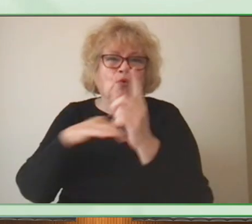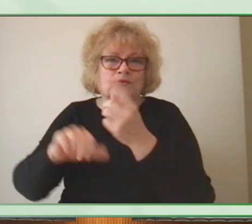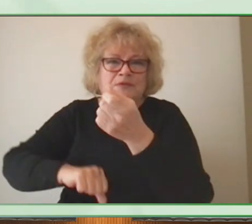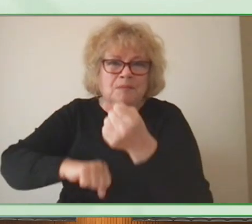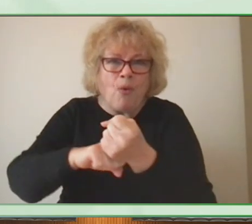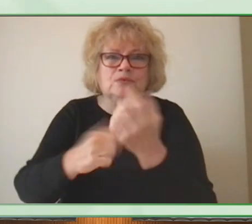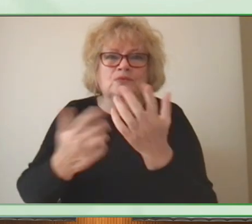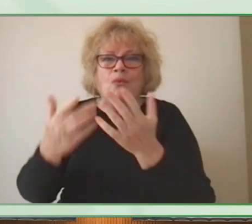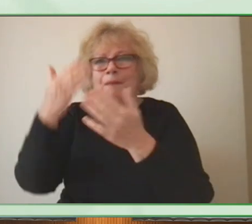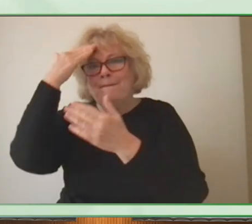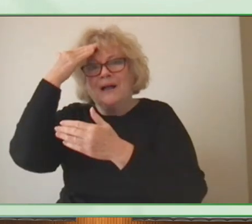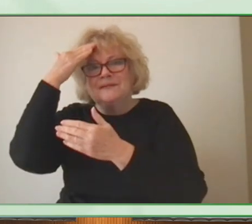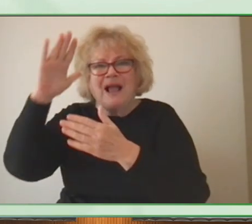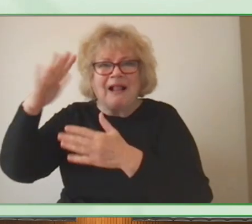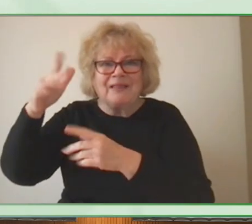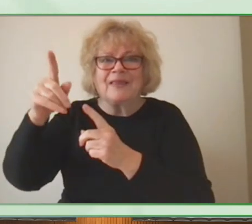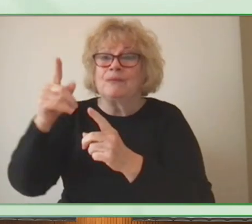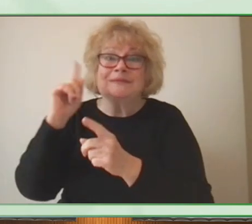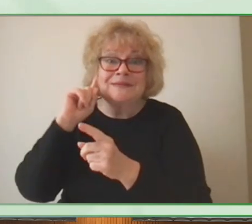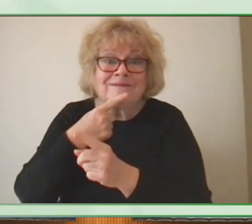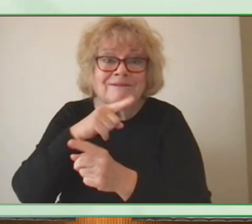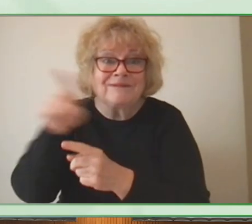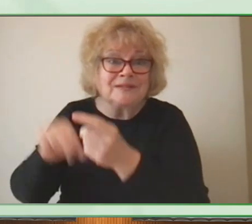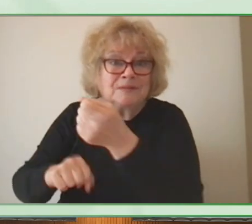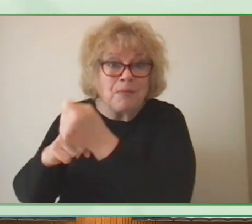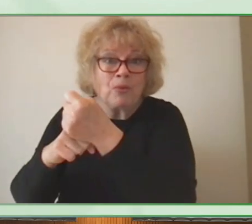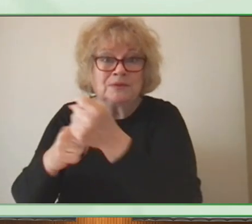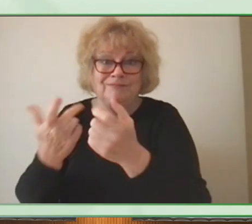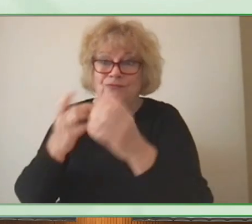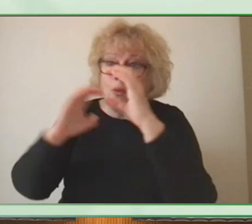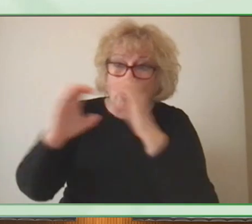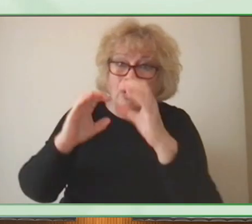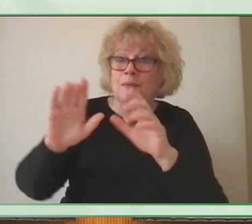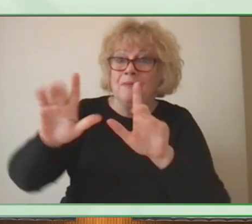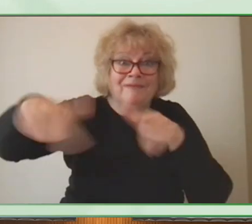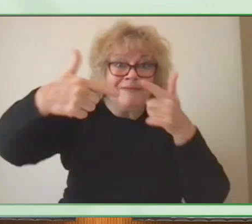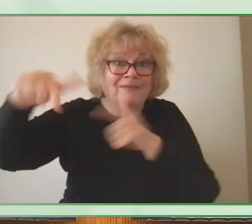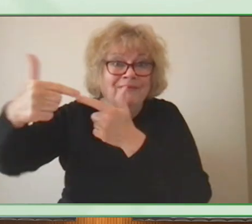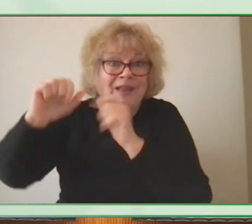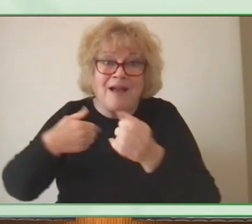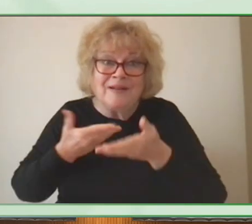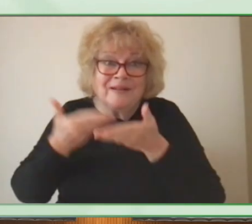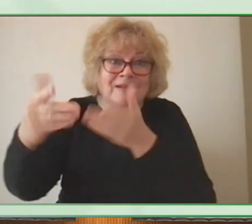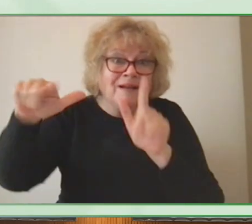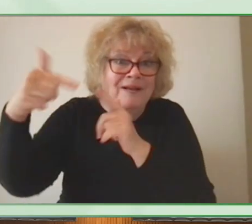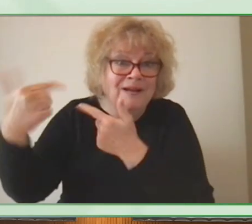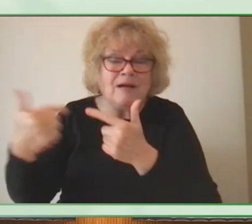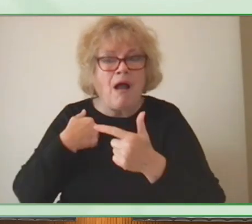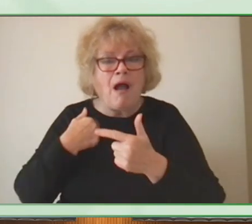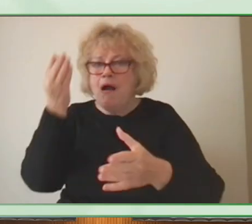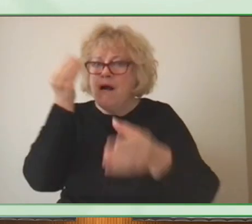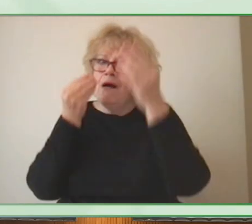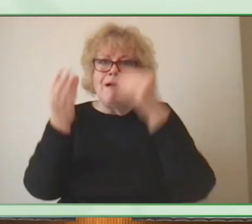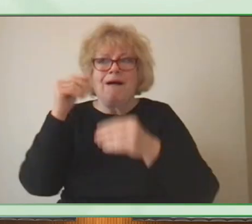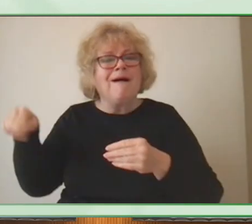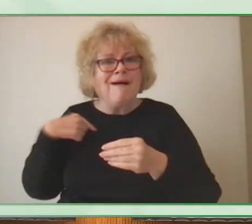People with disabilities, not only objects in different emergency situations,